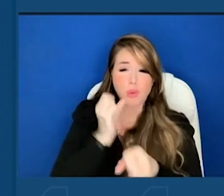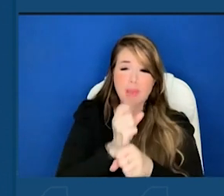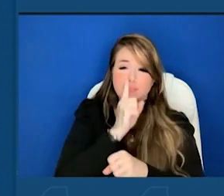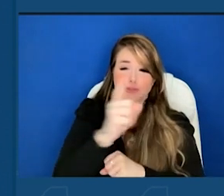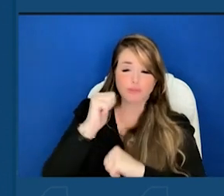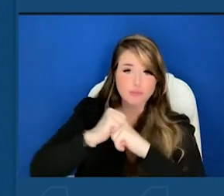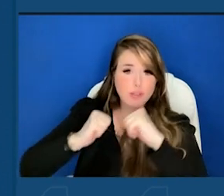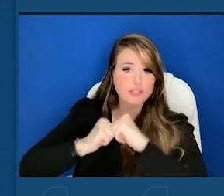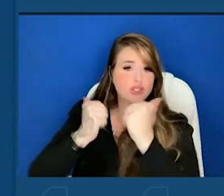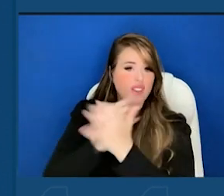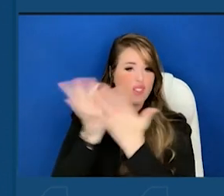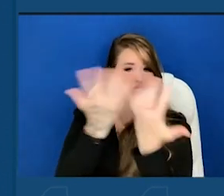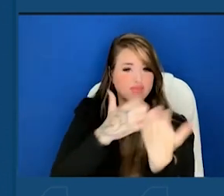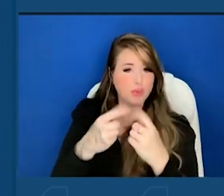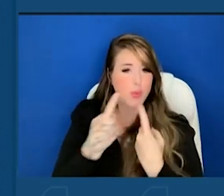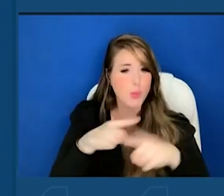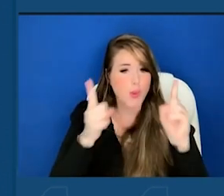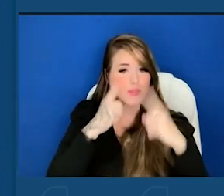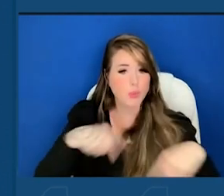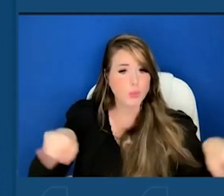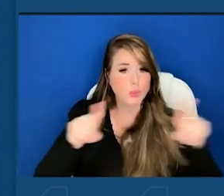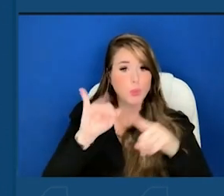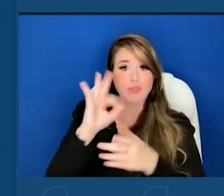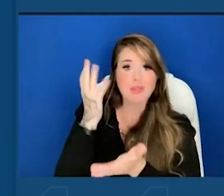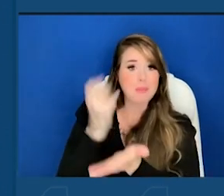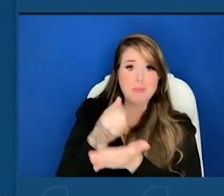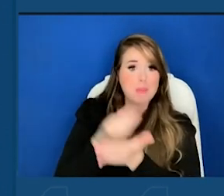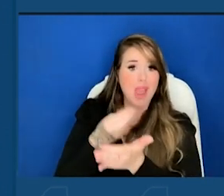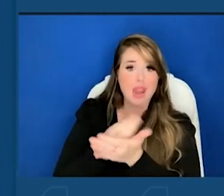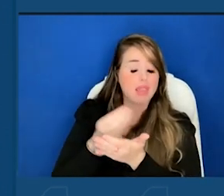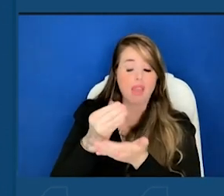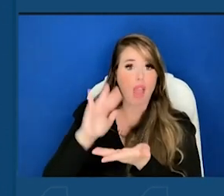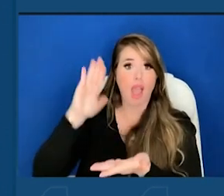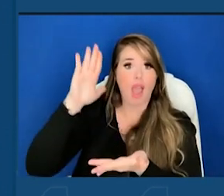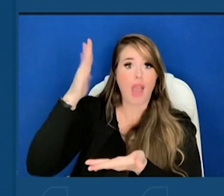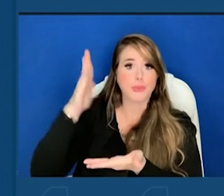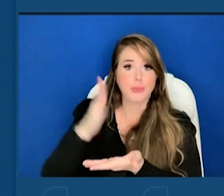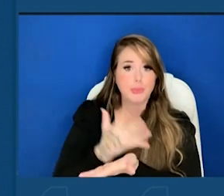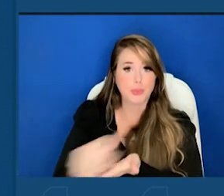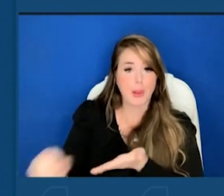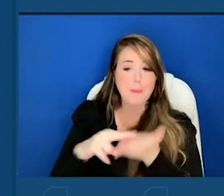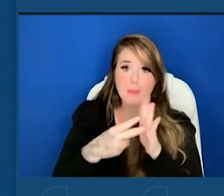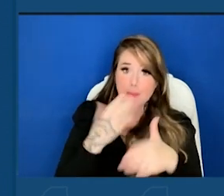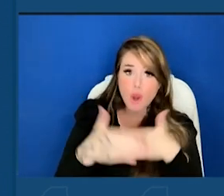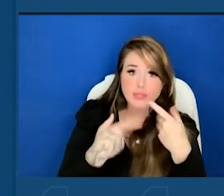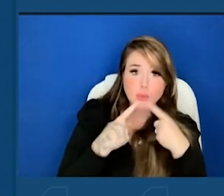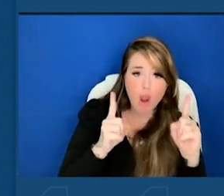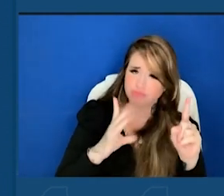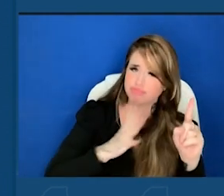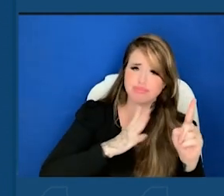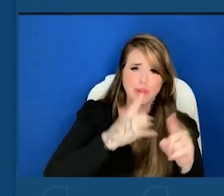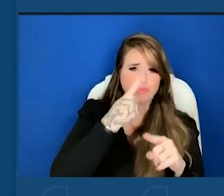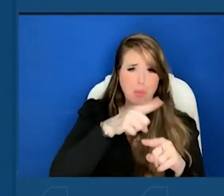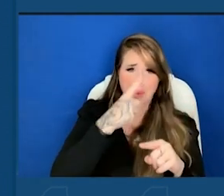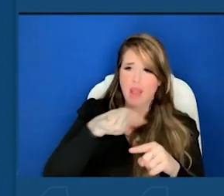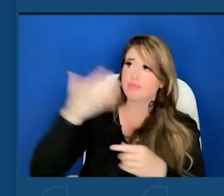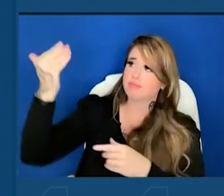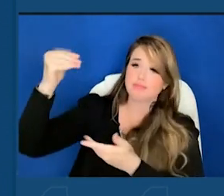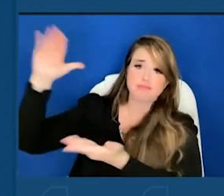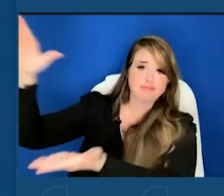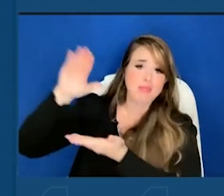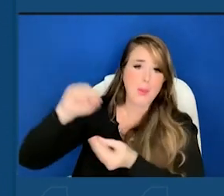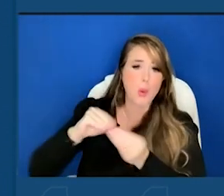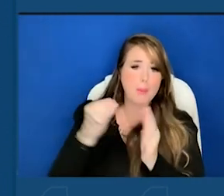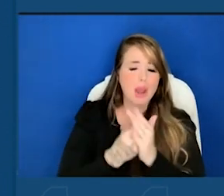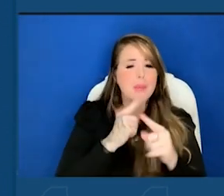infrastructure works for you. And if we run out of money, that means the process is working, and we'll get you some more. But first, let's start doing